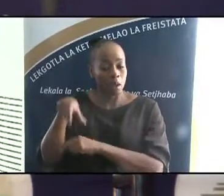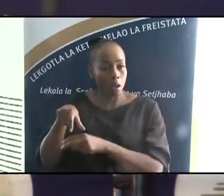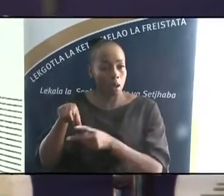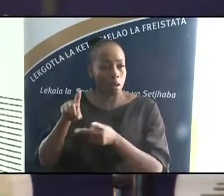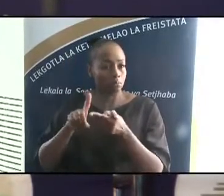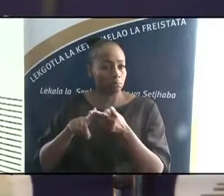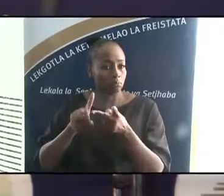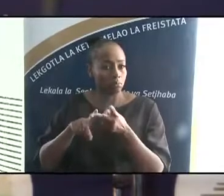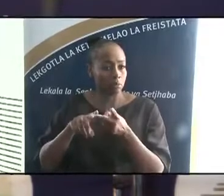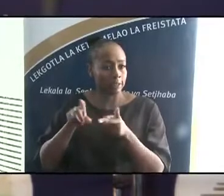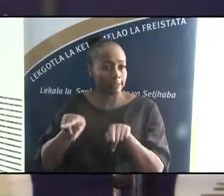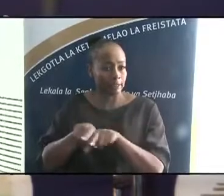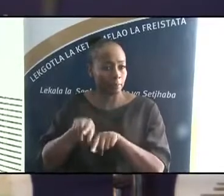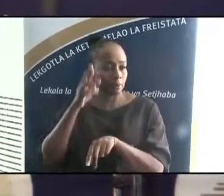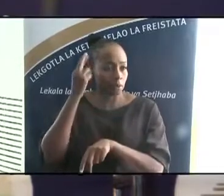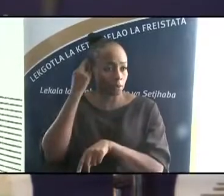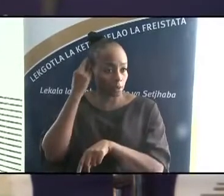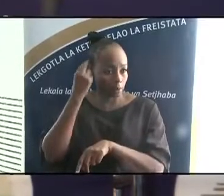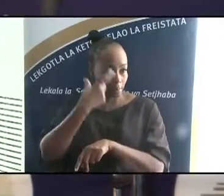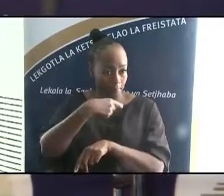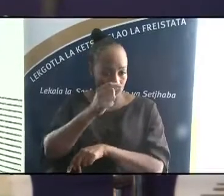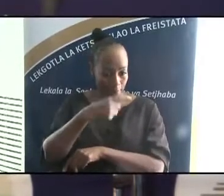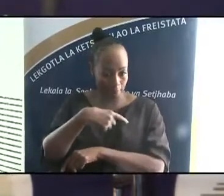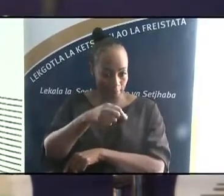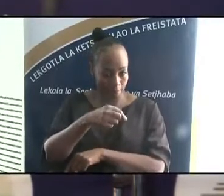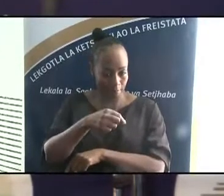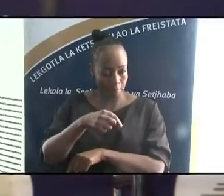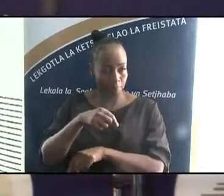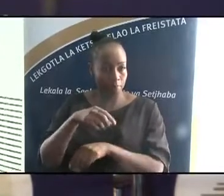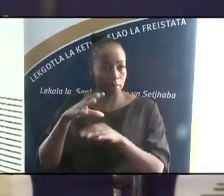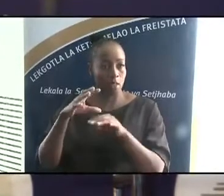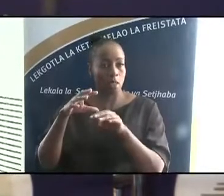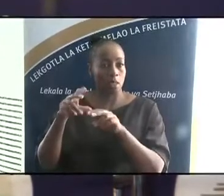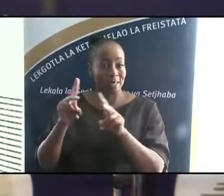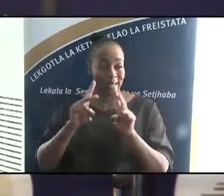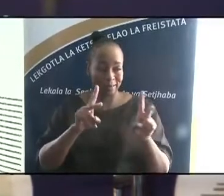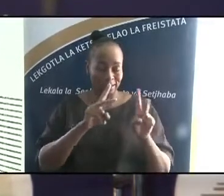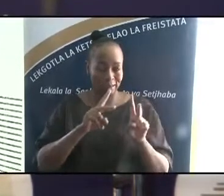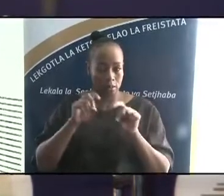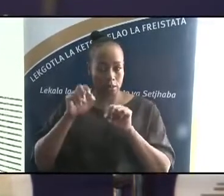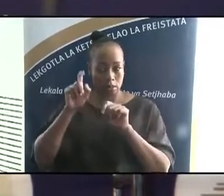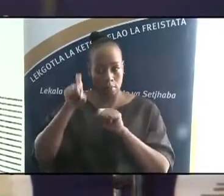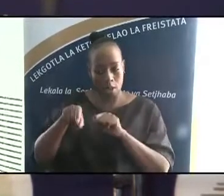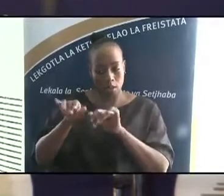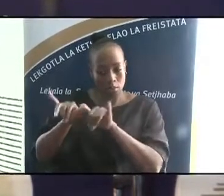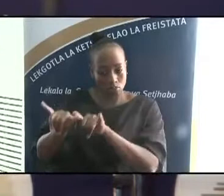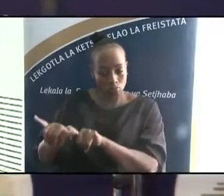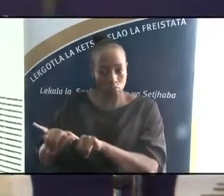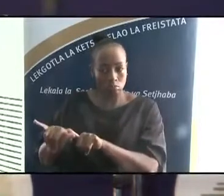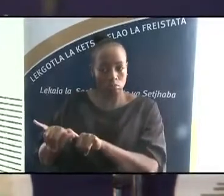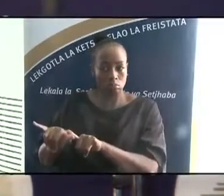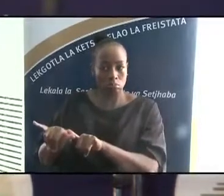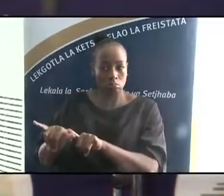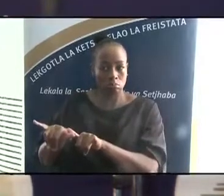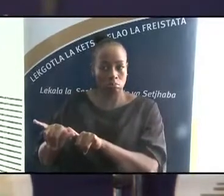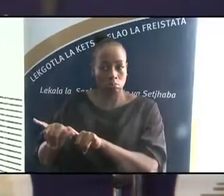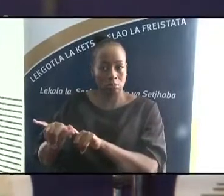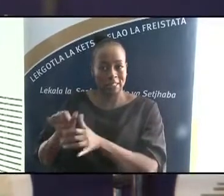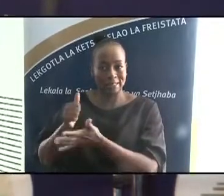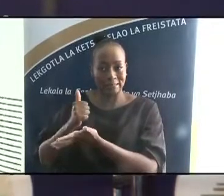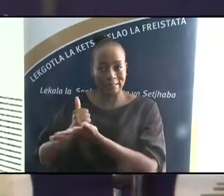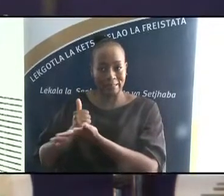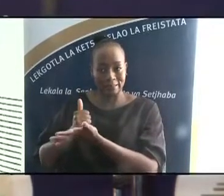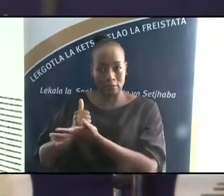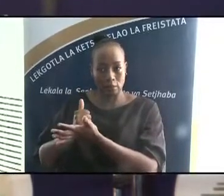the Secretary leave the House. That the guests should remain at their located